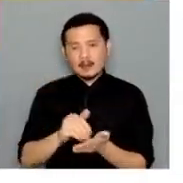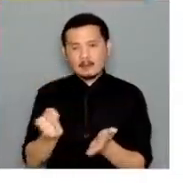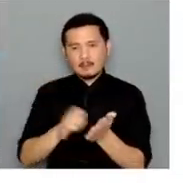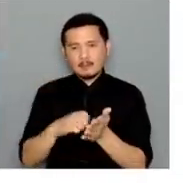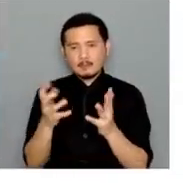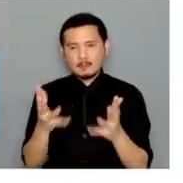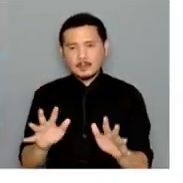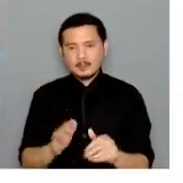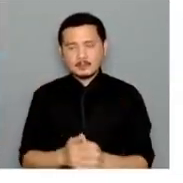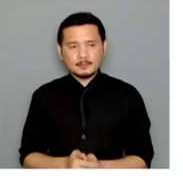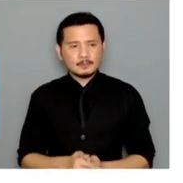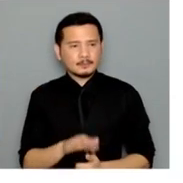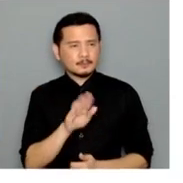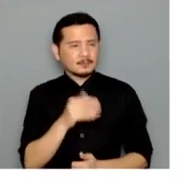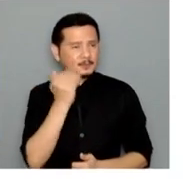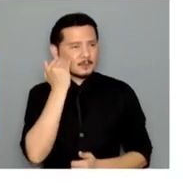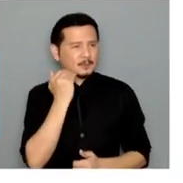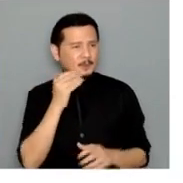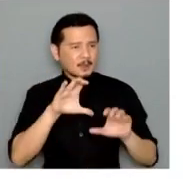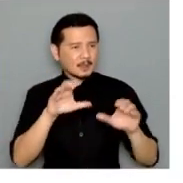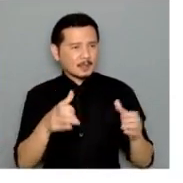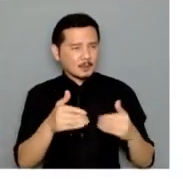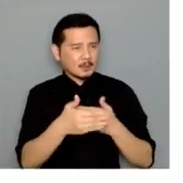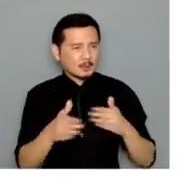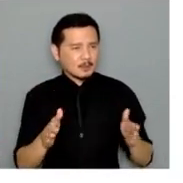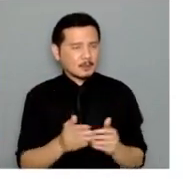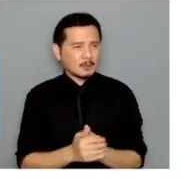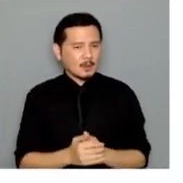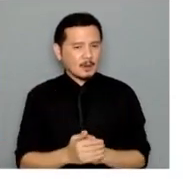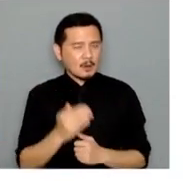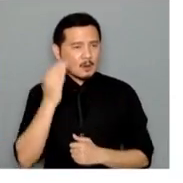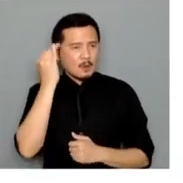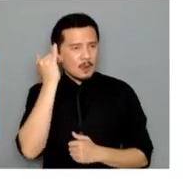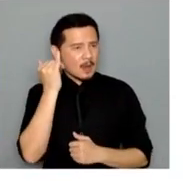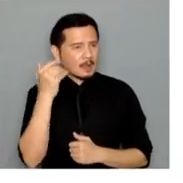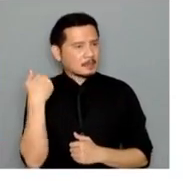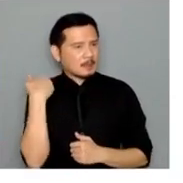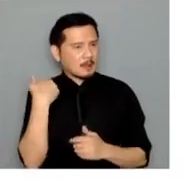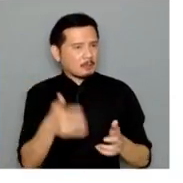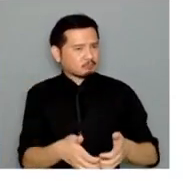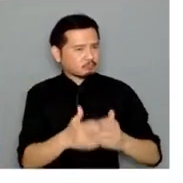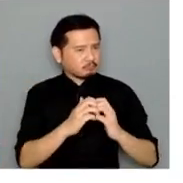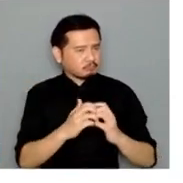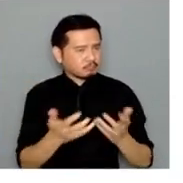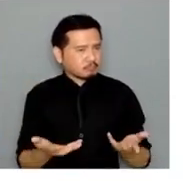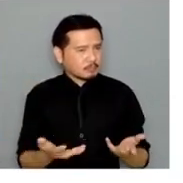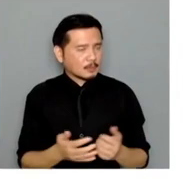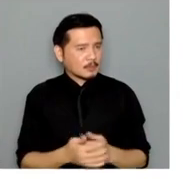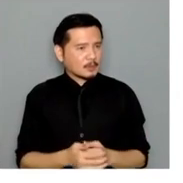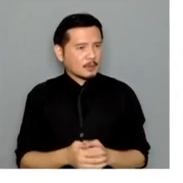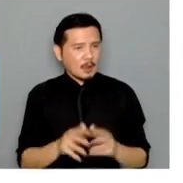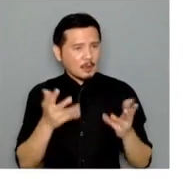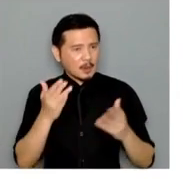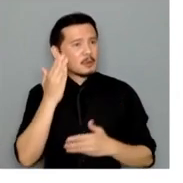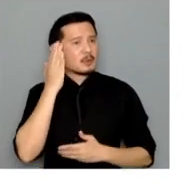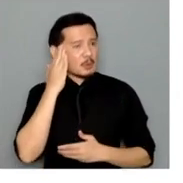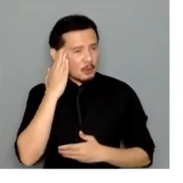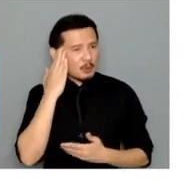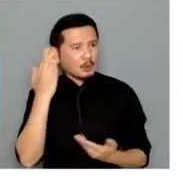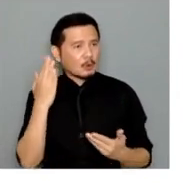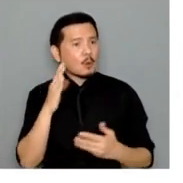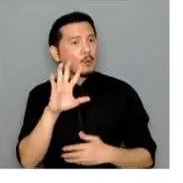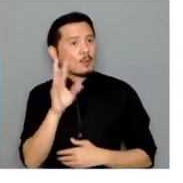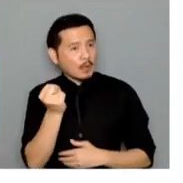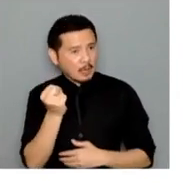Kristen, back to the shortage of classrooms. Why weren't those built? Everyone knew when the memo was handed down that, you